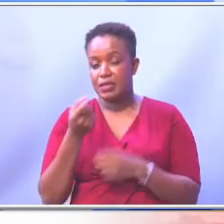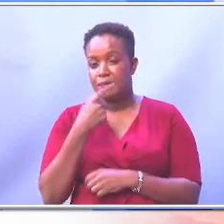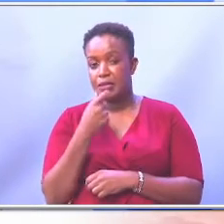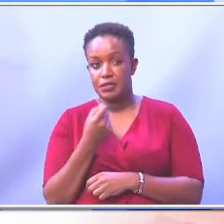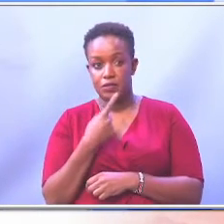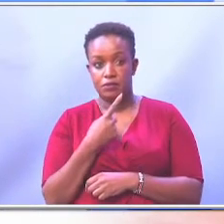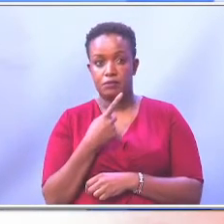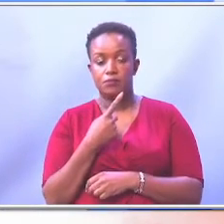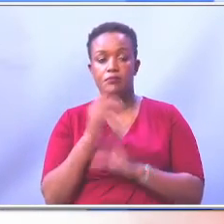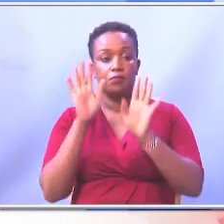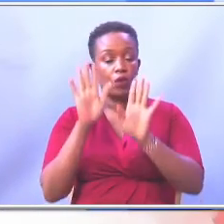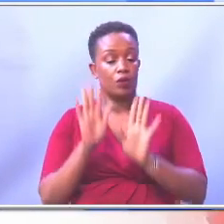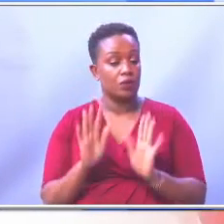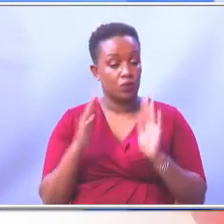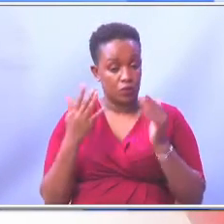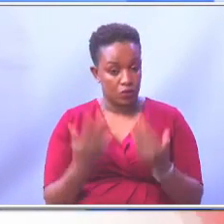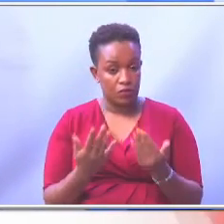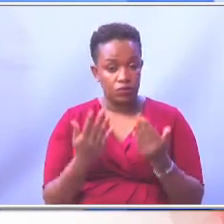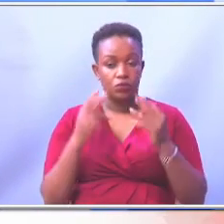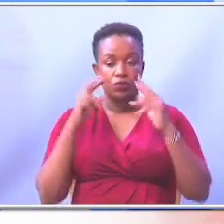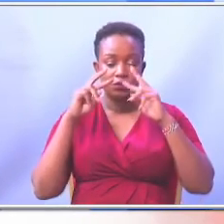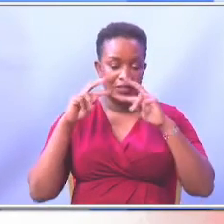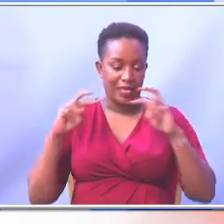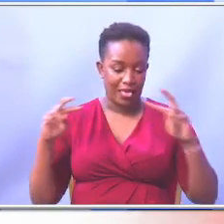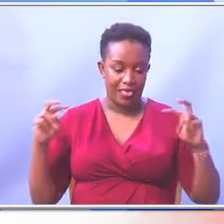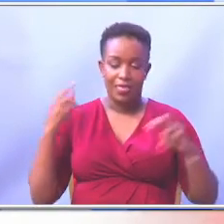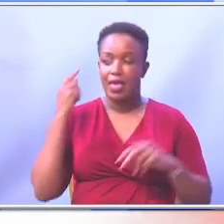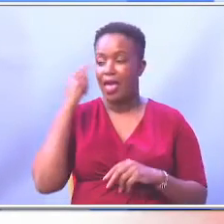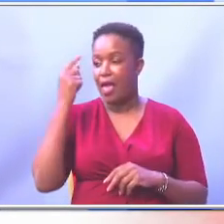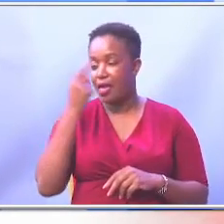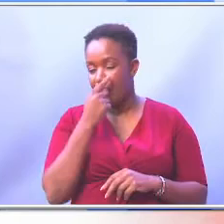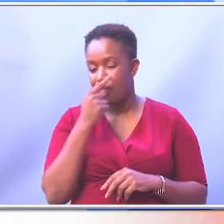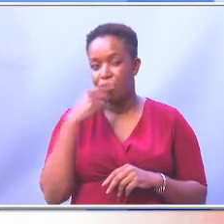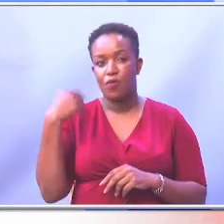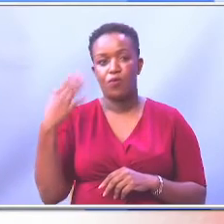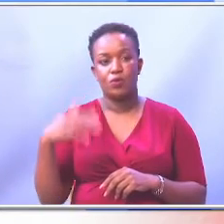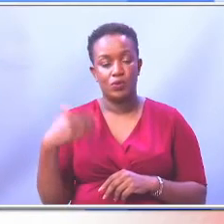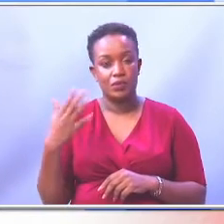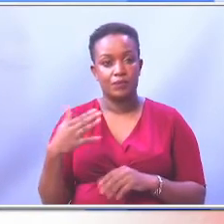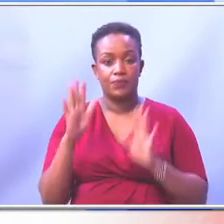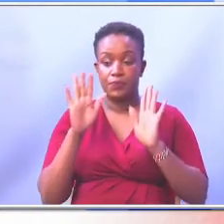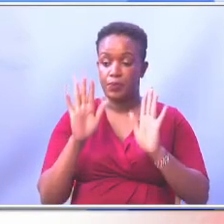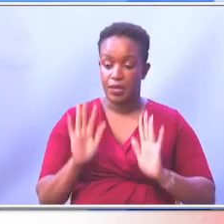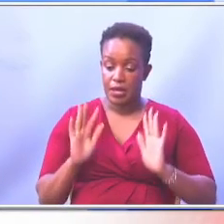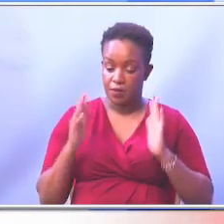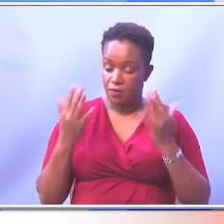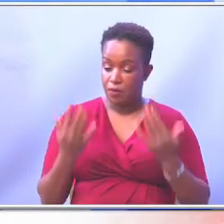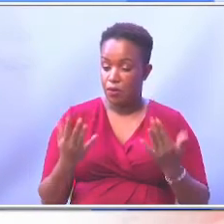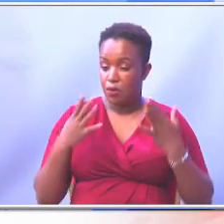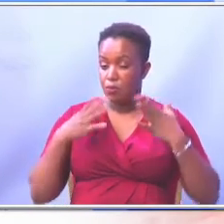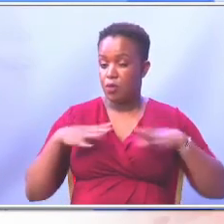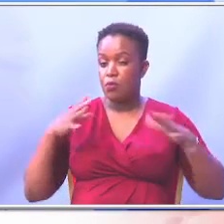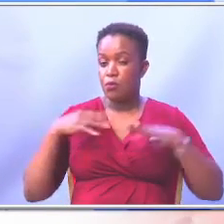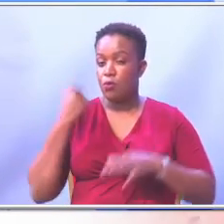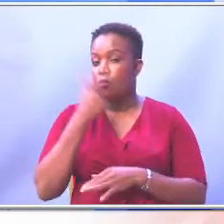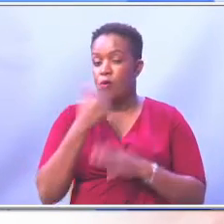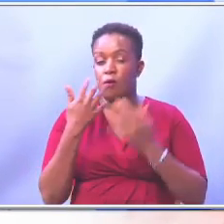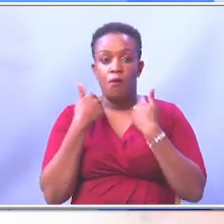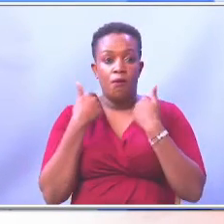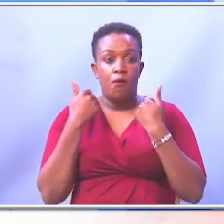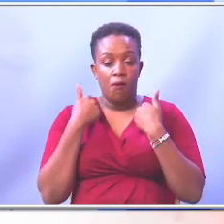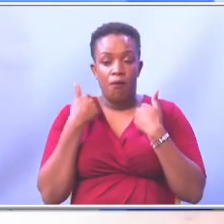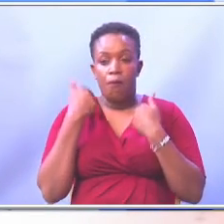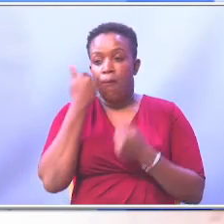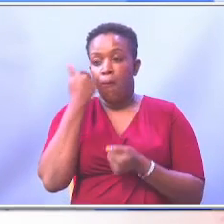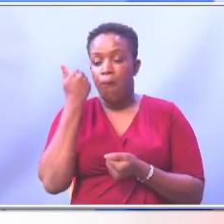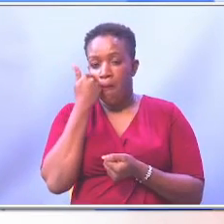So it's very important to always schedule your yearly appointment, get checked. It is more important for the people who have diabetes